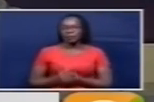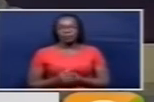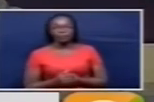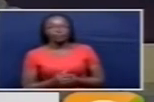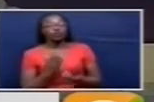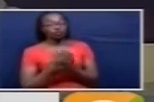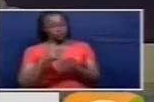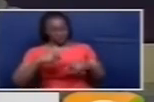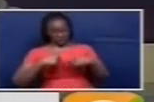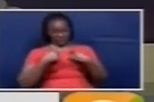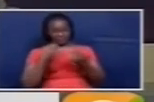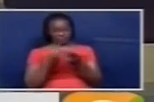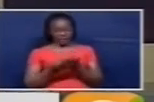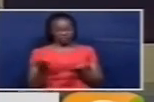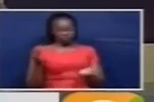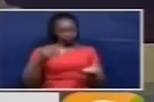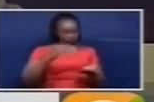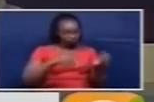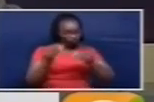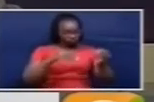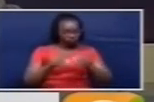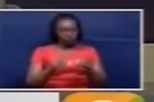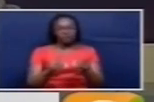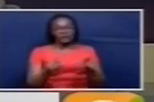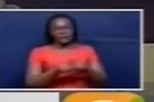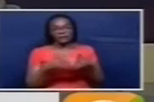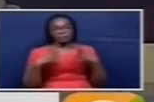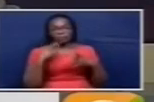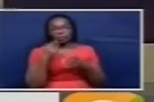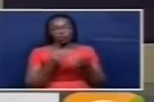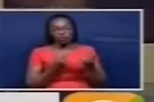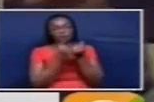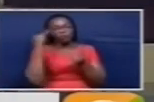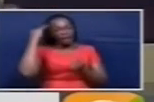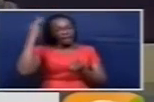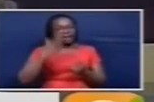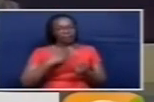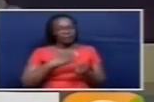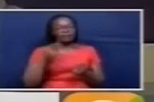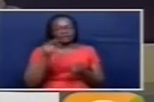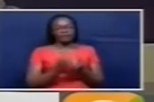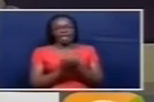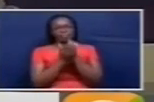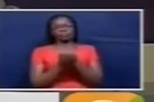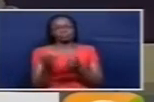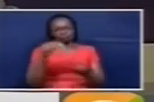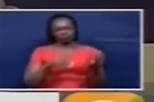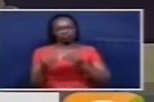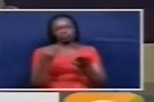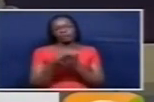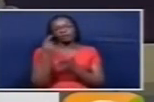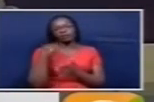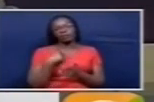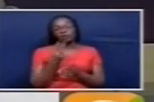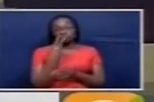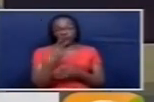nation who believe in Babu's ideologies helped fundraise. And it's not about money. We've seen people who have billions of